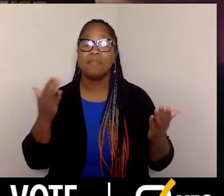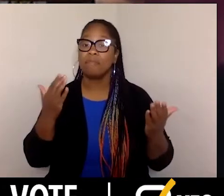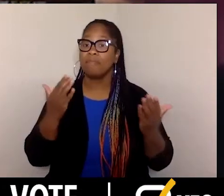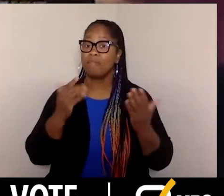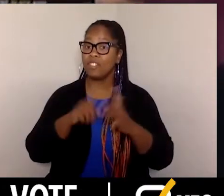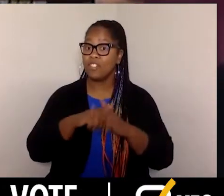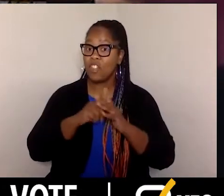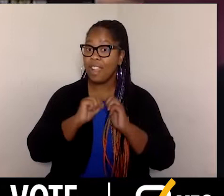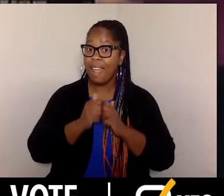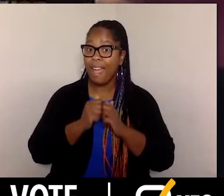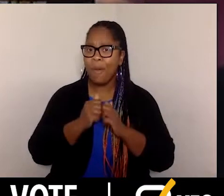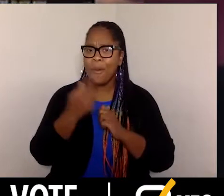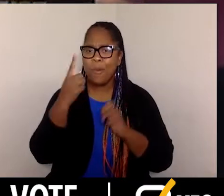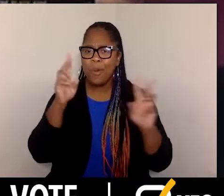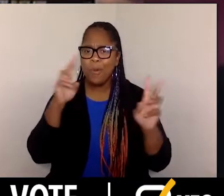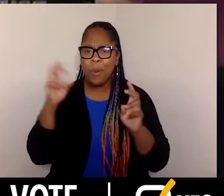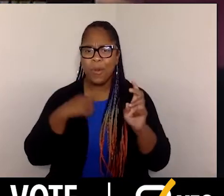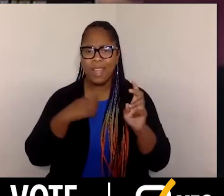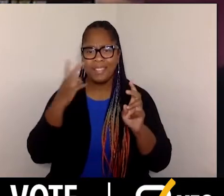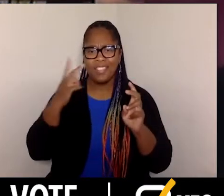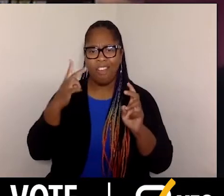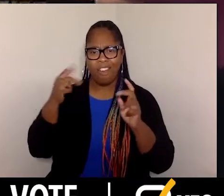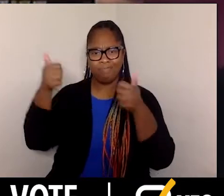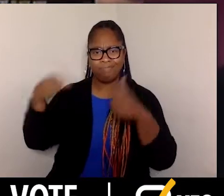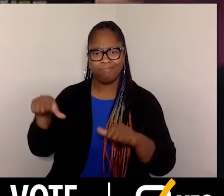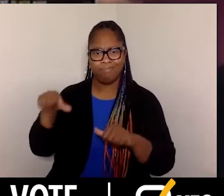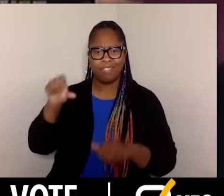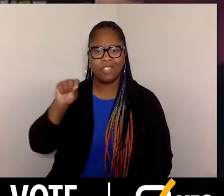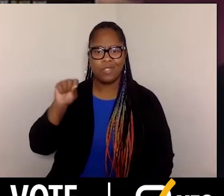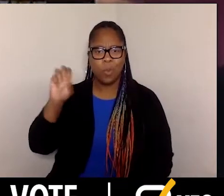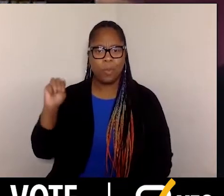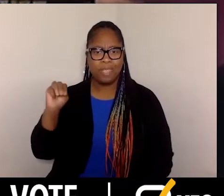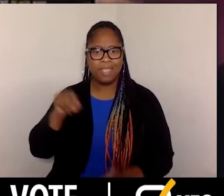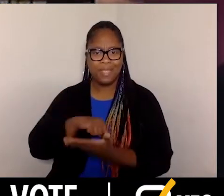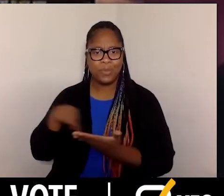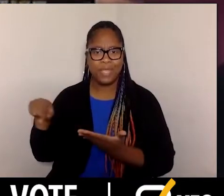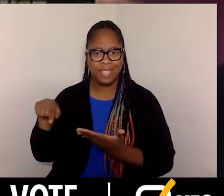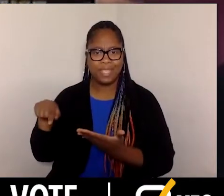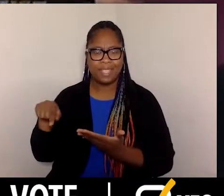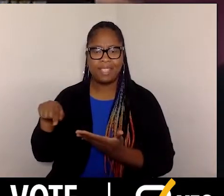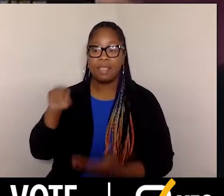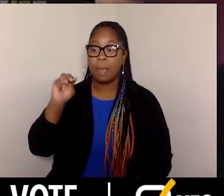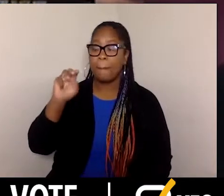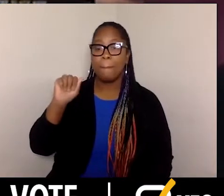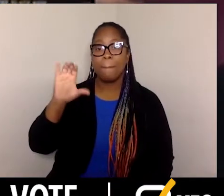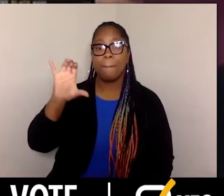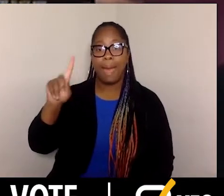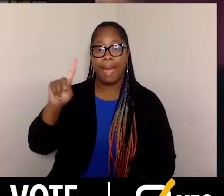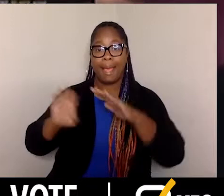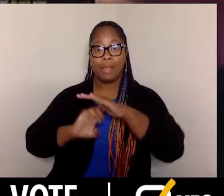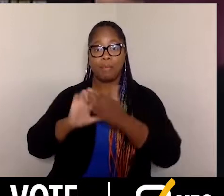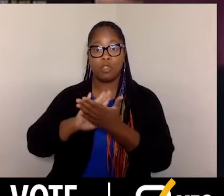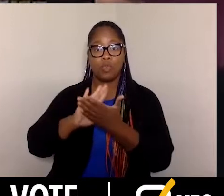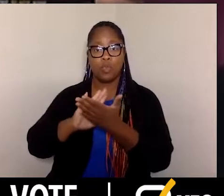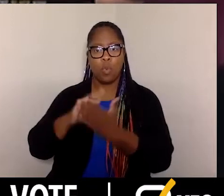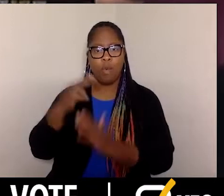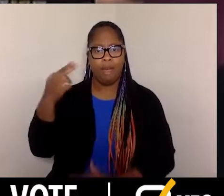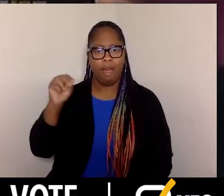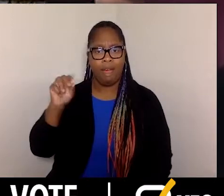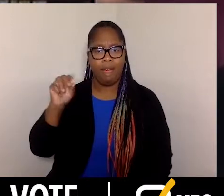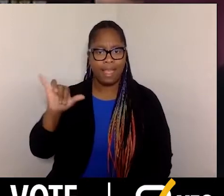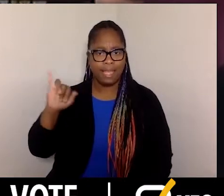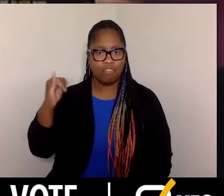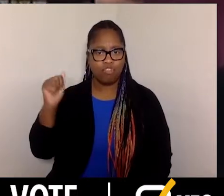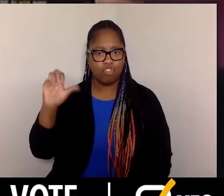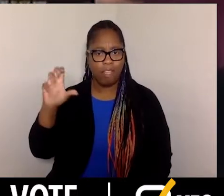with a quote I saw on social media this week. It's something Mac elementary teacher Holly Jackson